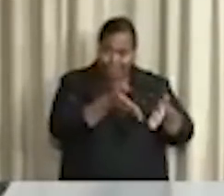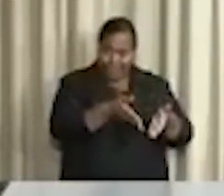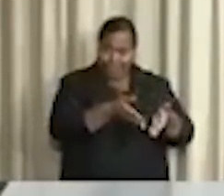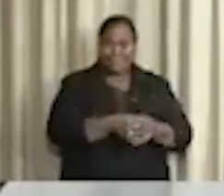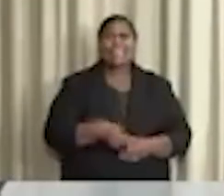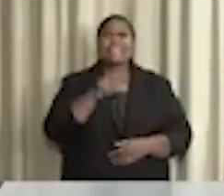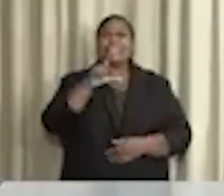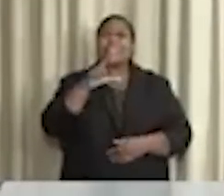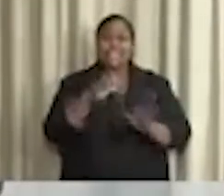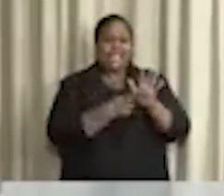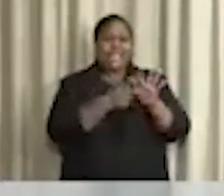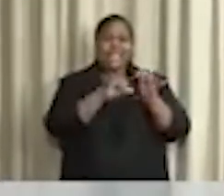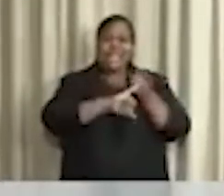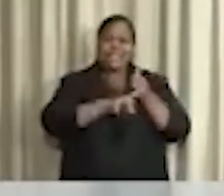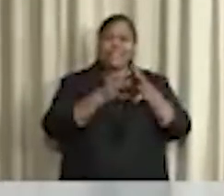CCESWP,